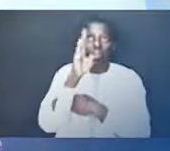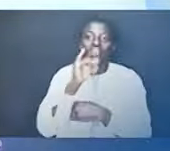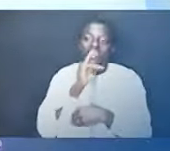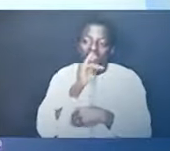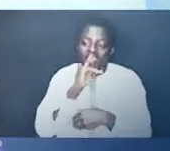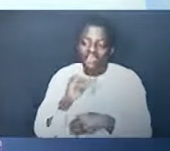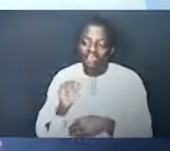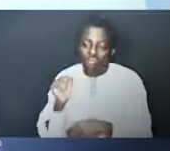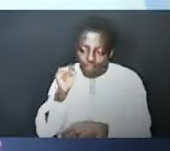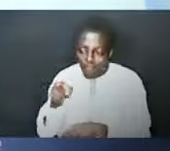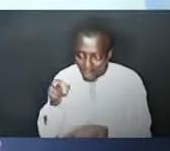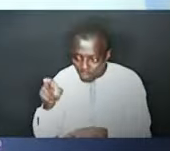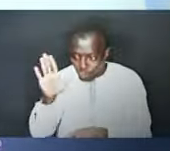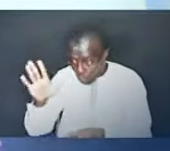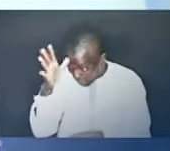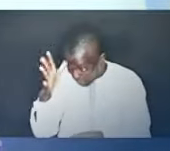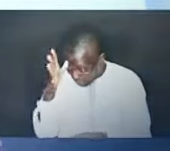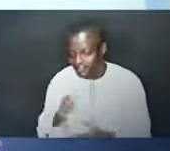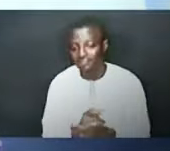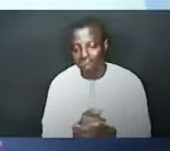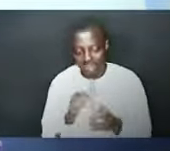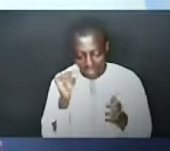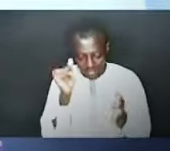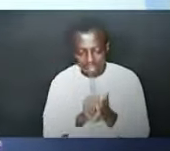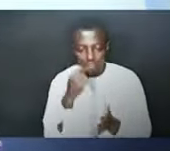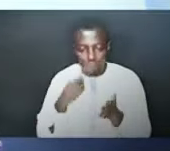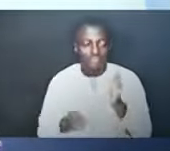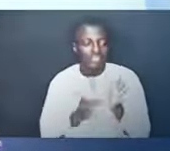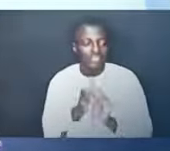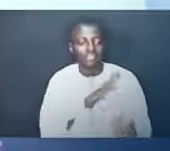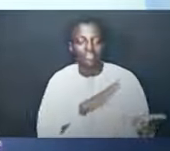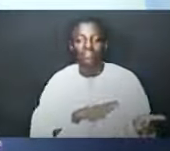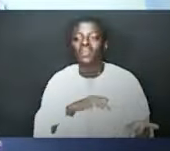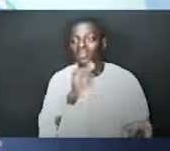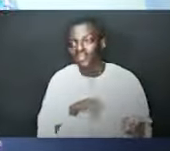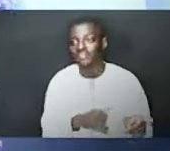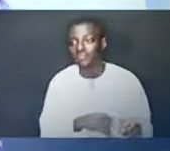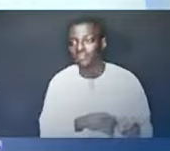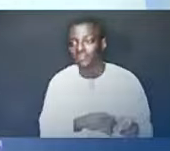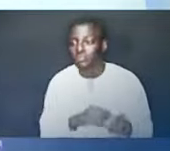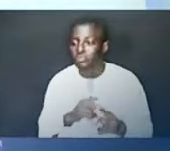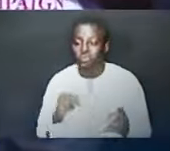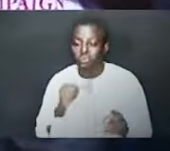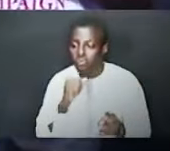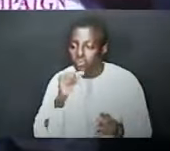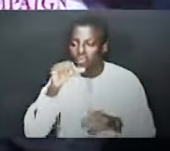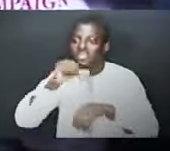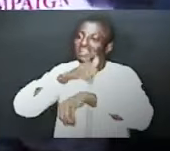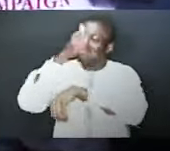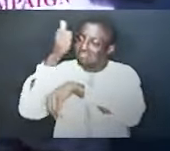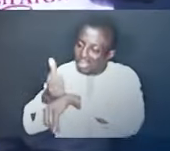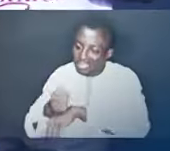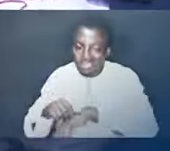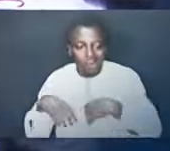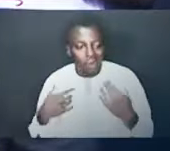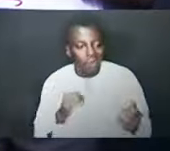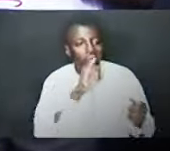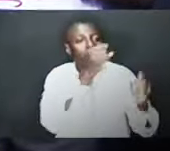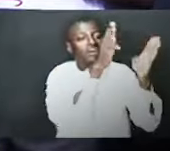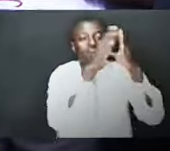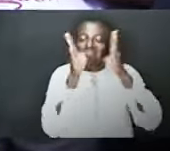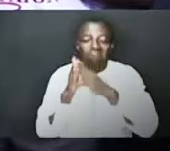of Abraham. The Father, neither on this mountain nor in Jerusalem. Yesu say no say oba